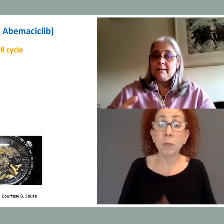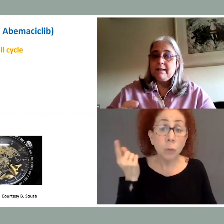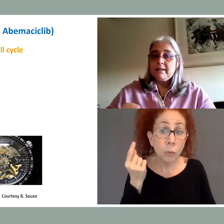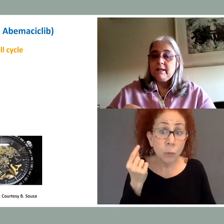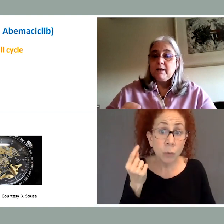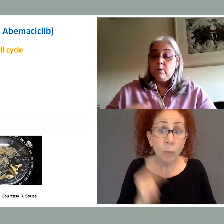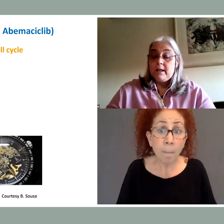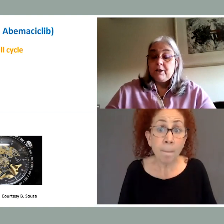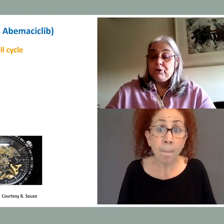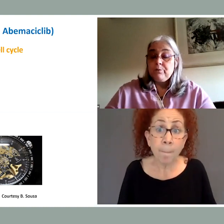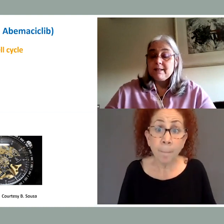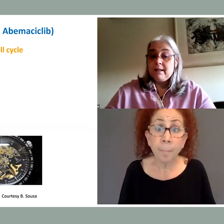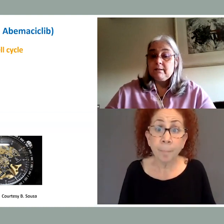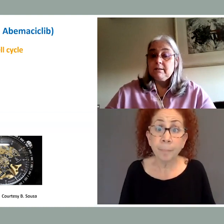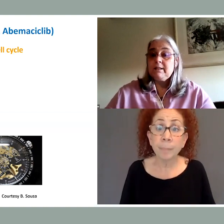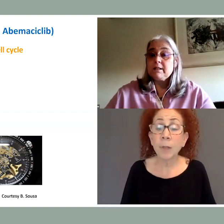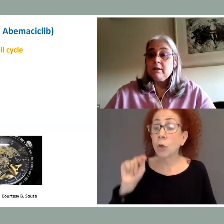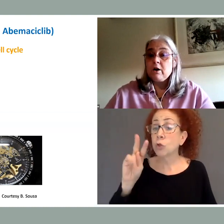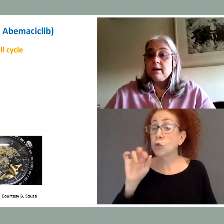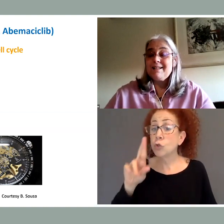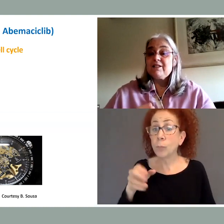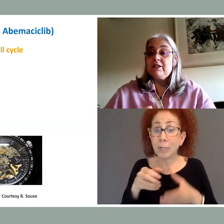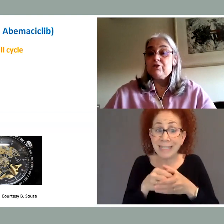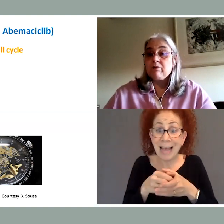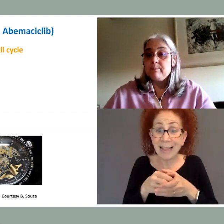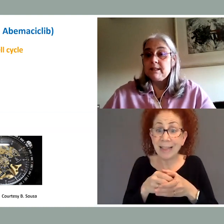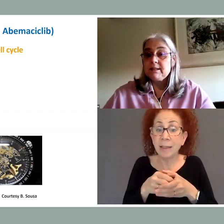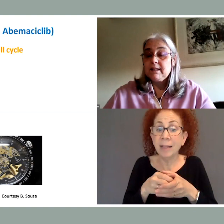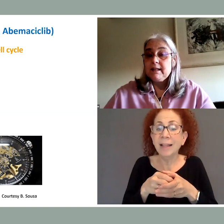is that in a tumor cell, this clock